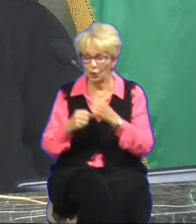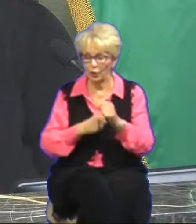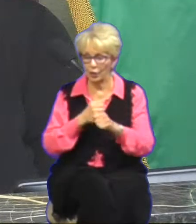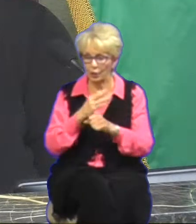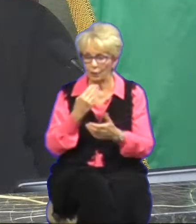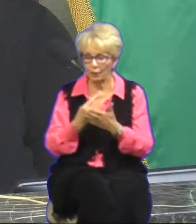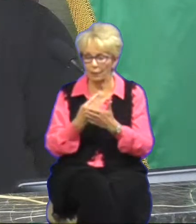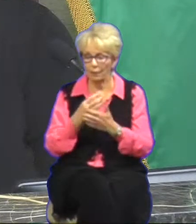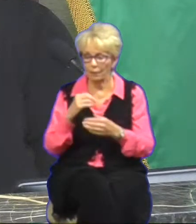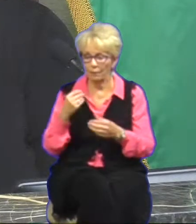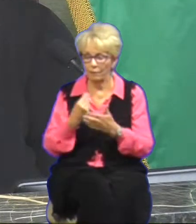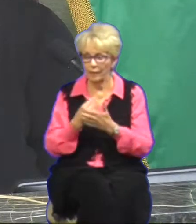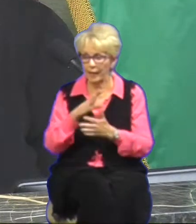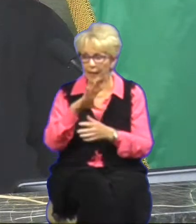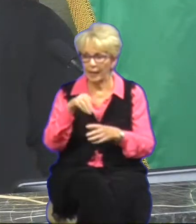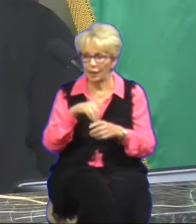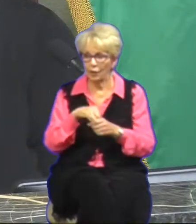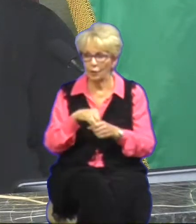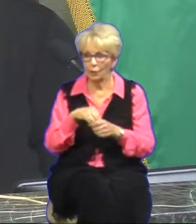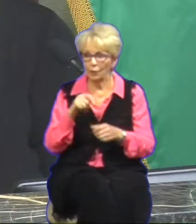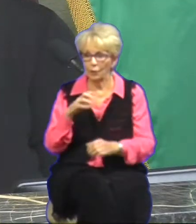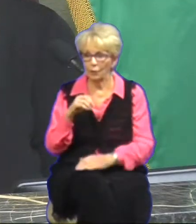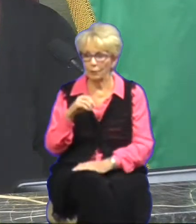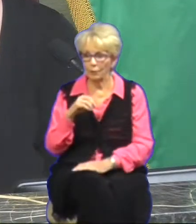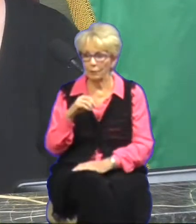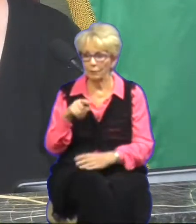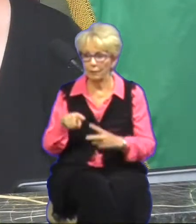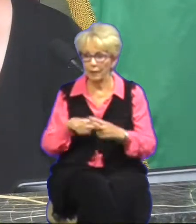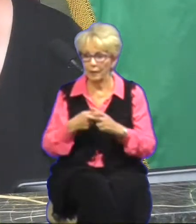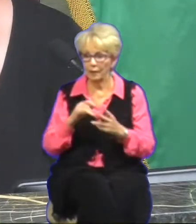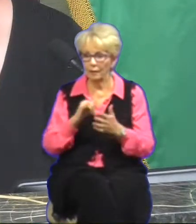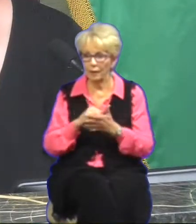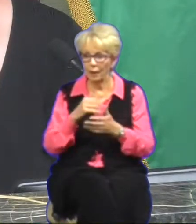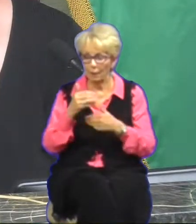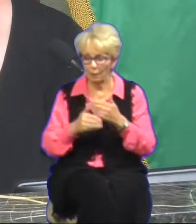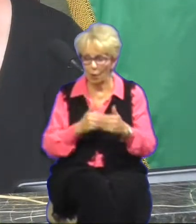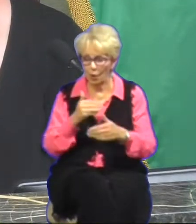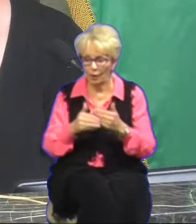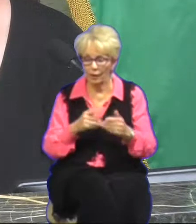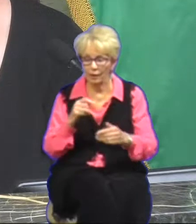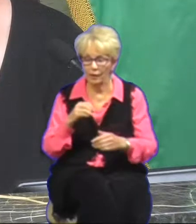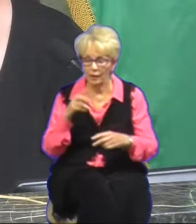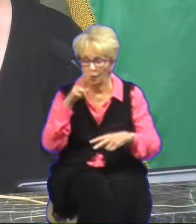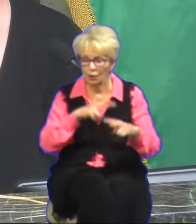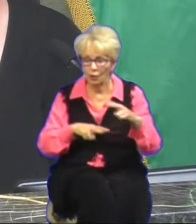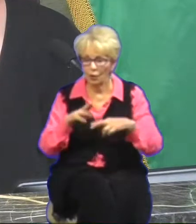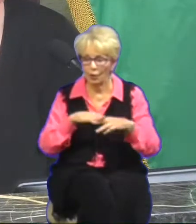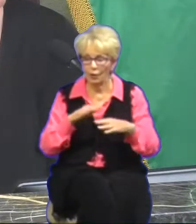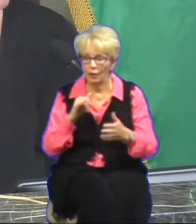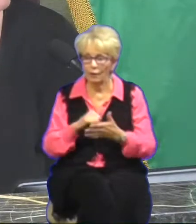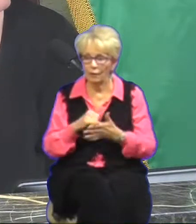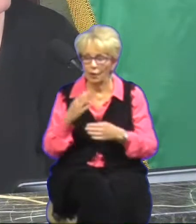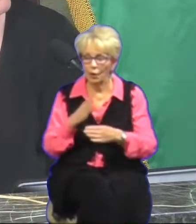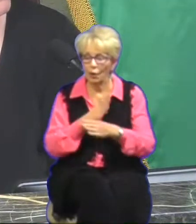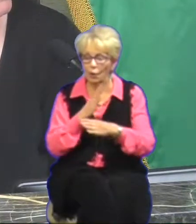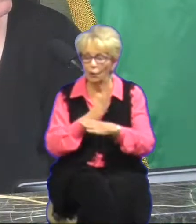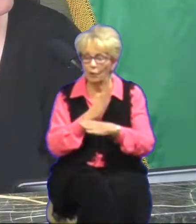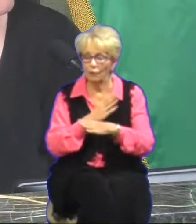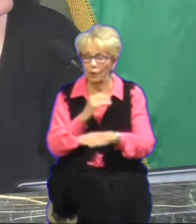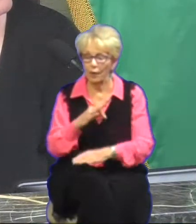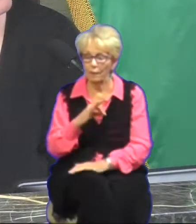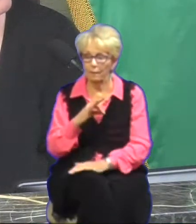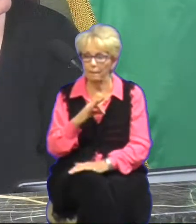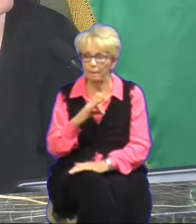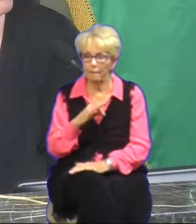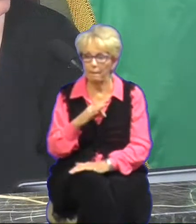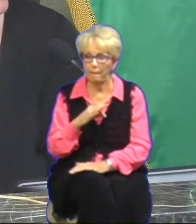had dollars included to begin the process to look at the renovation of